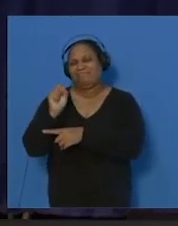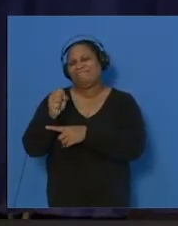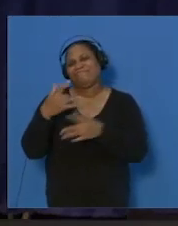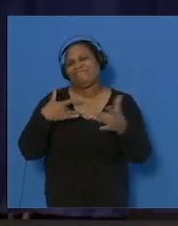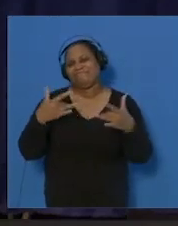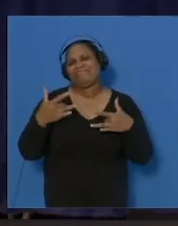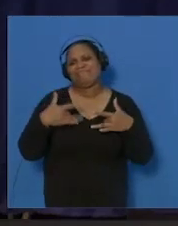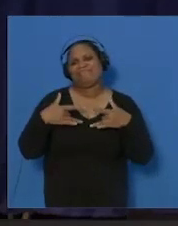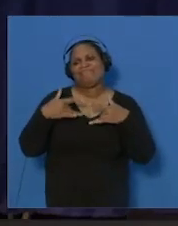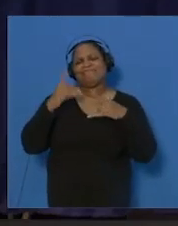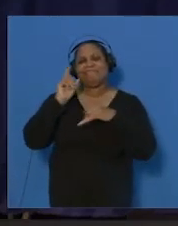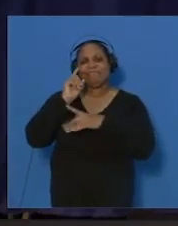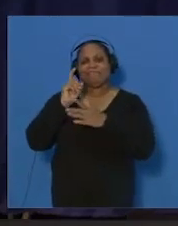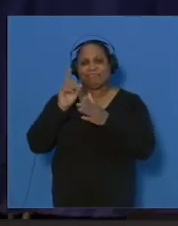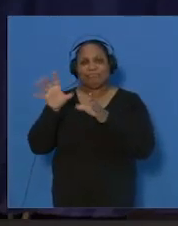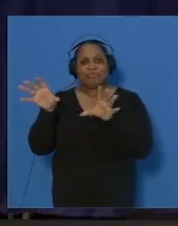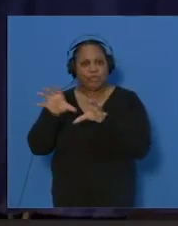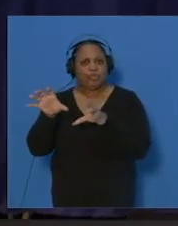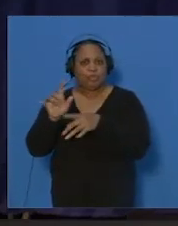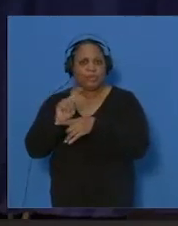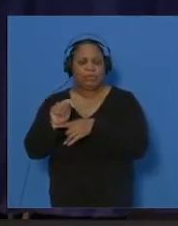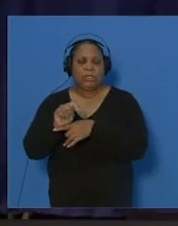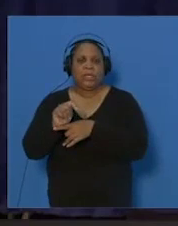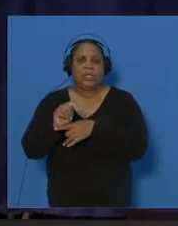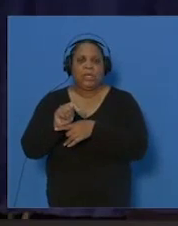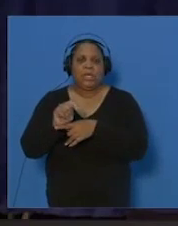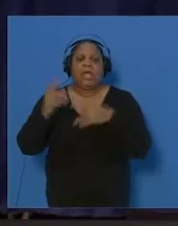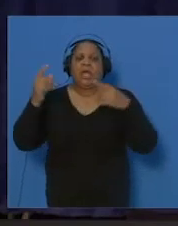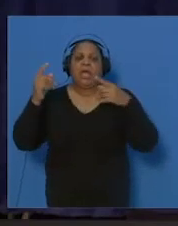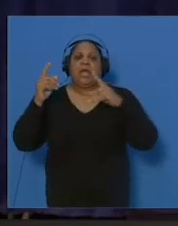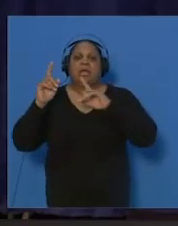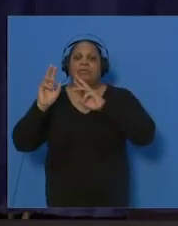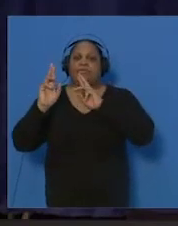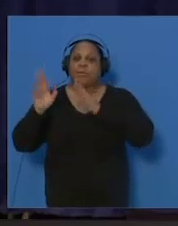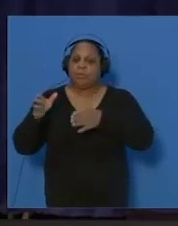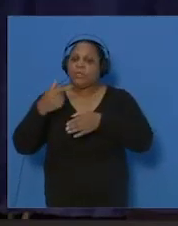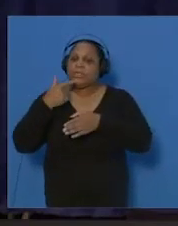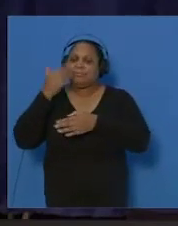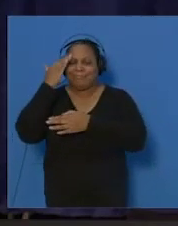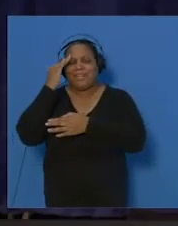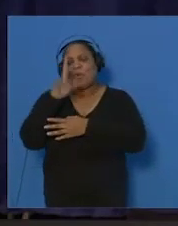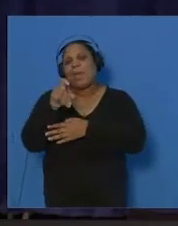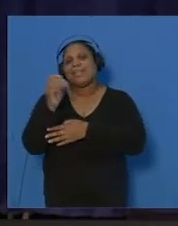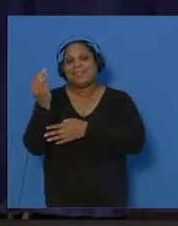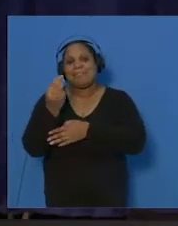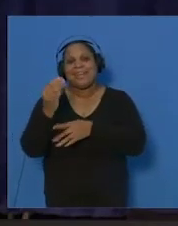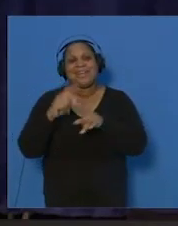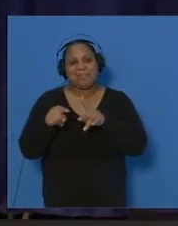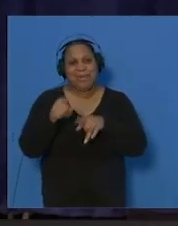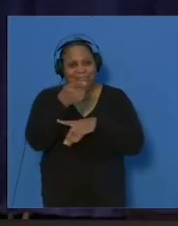them. Thank you. And finally, I know I asked this on Monday, but since you're here,